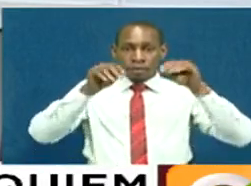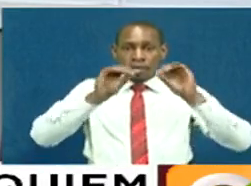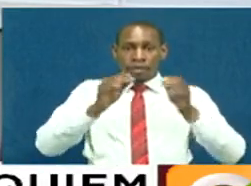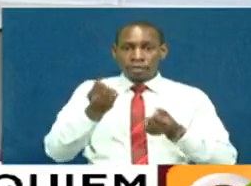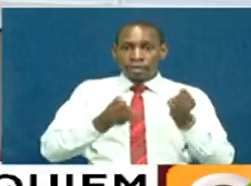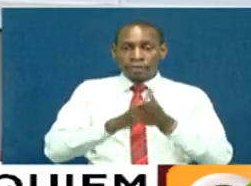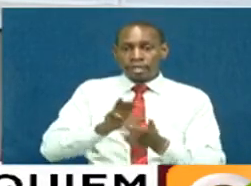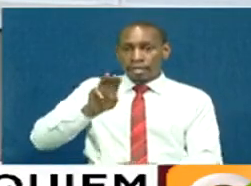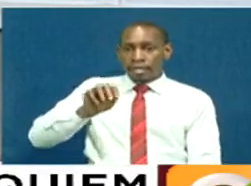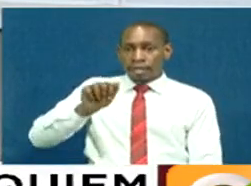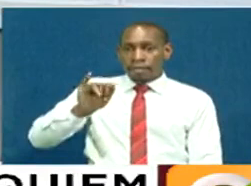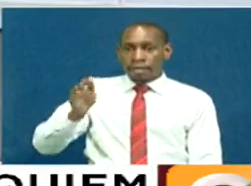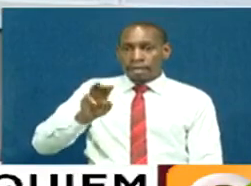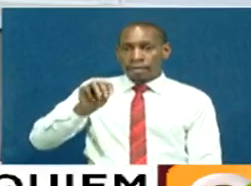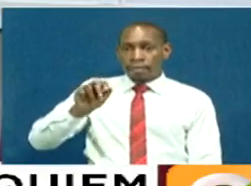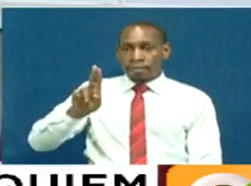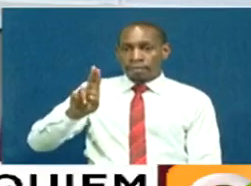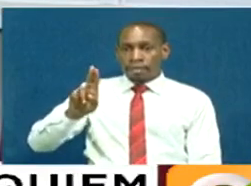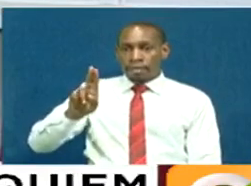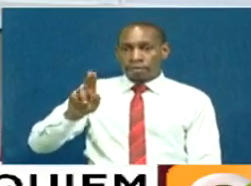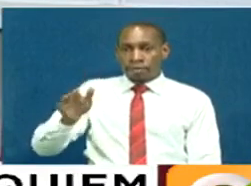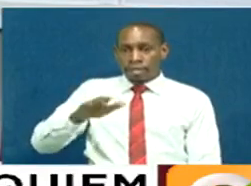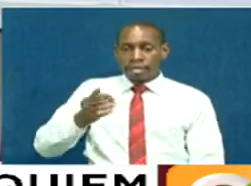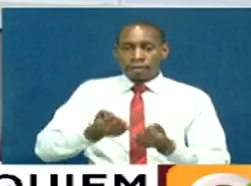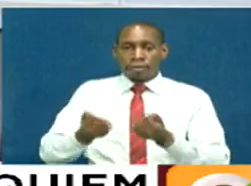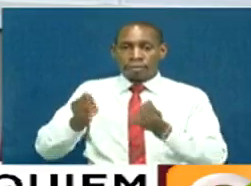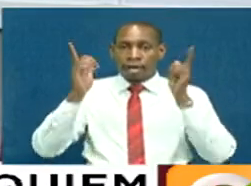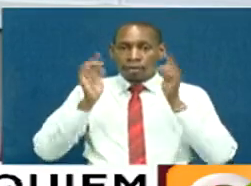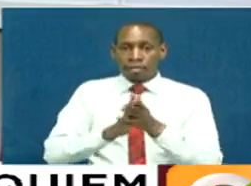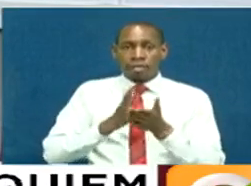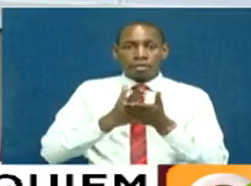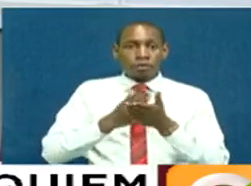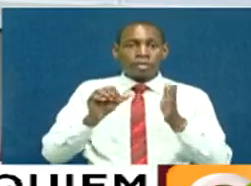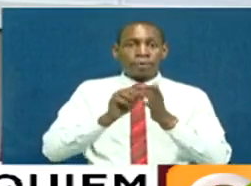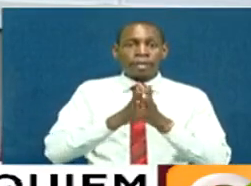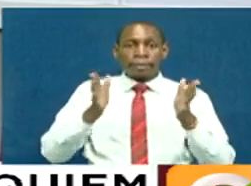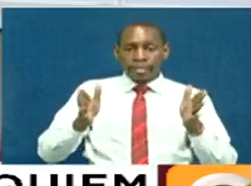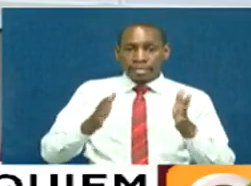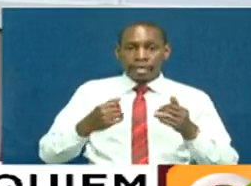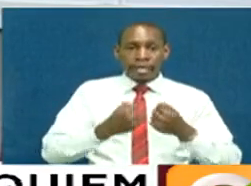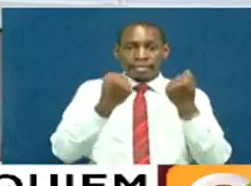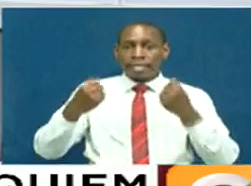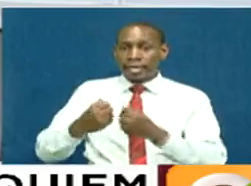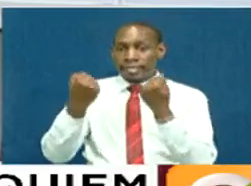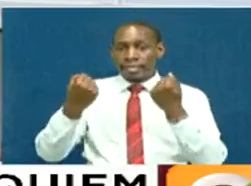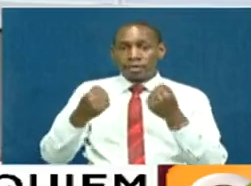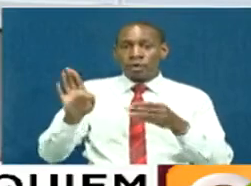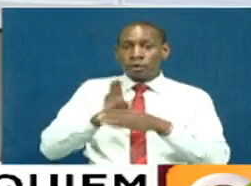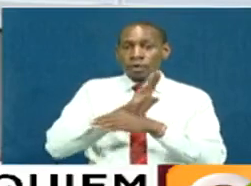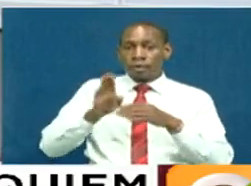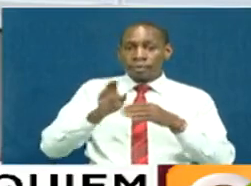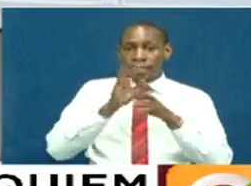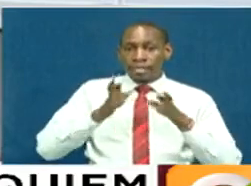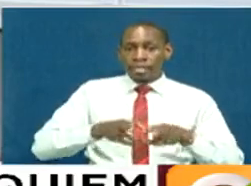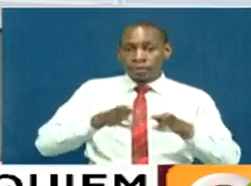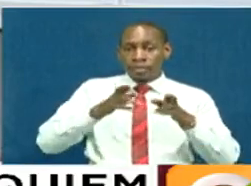in the Mai Mahiu area to drive their trucks. He says this is largely to blame for the rising number of accidents along the busy Mai